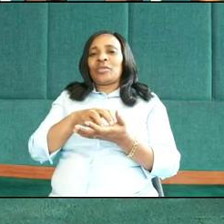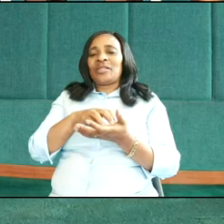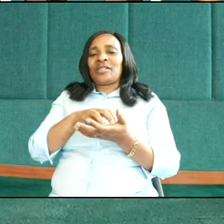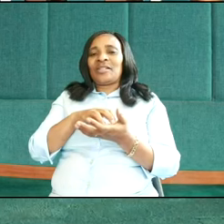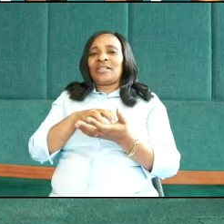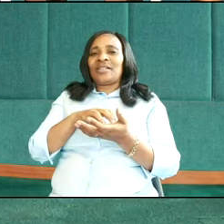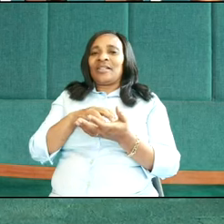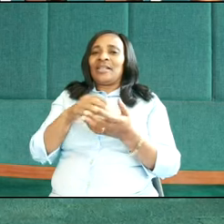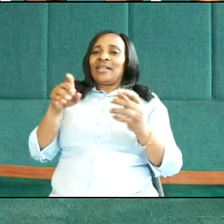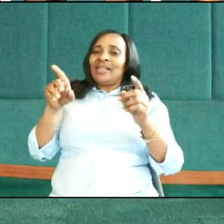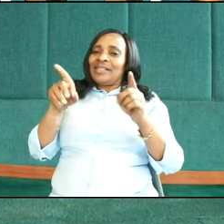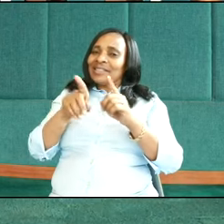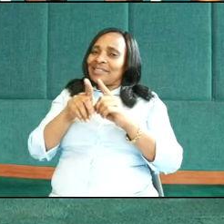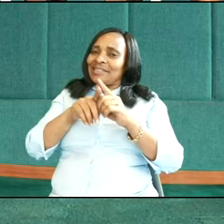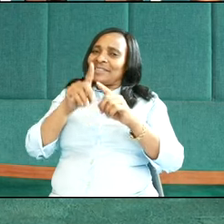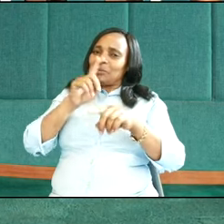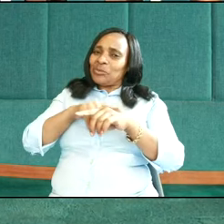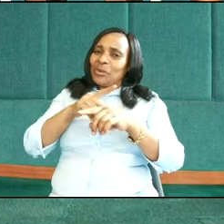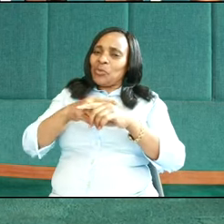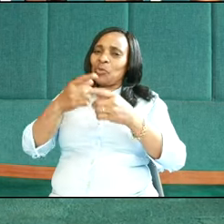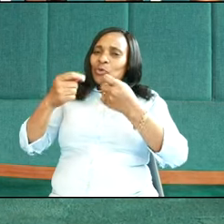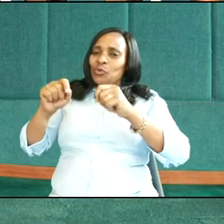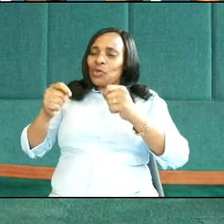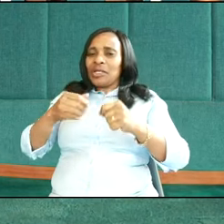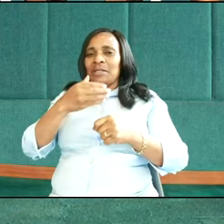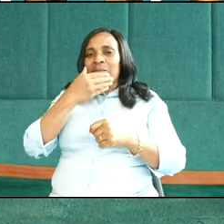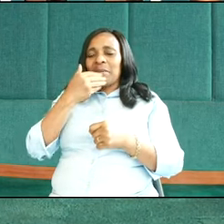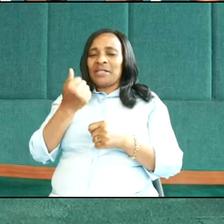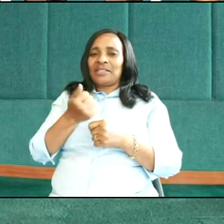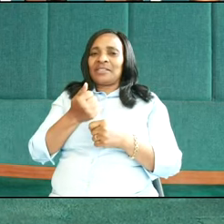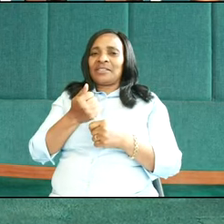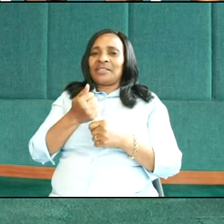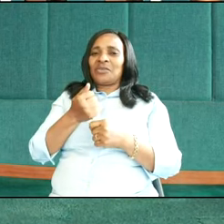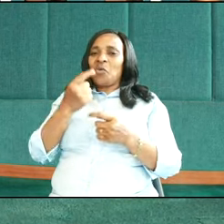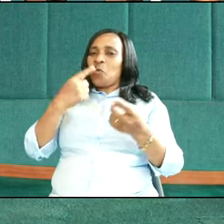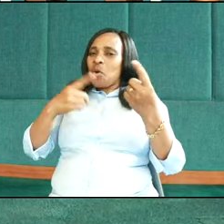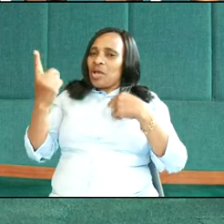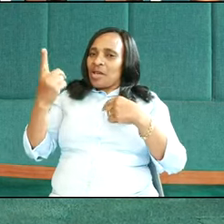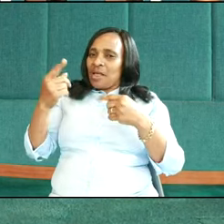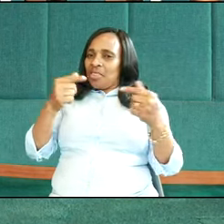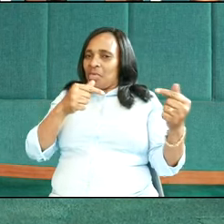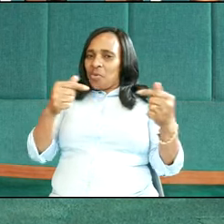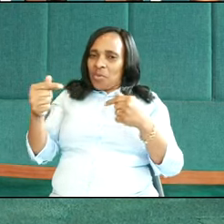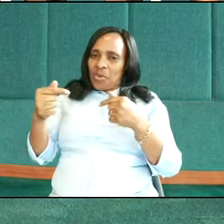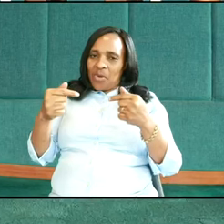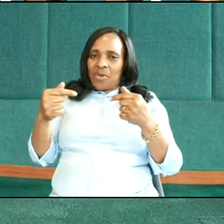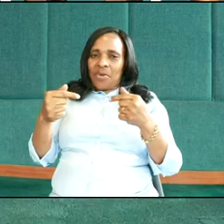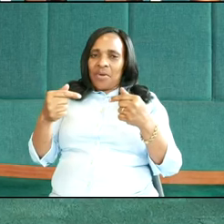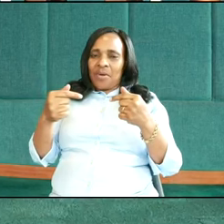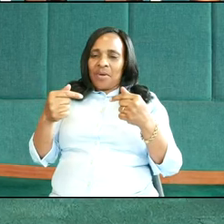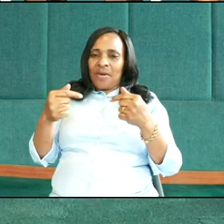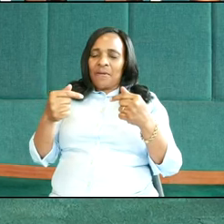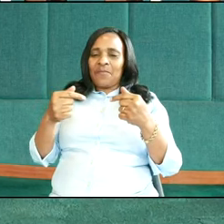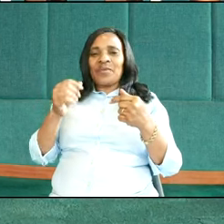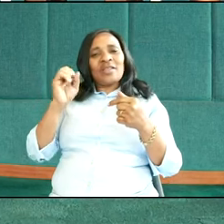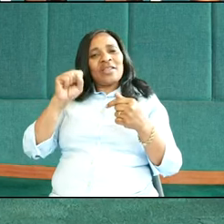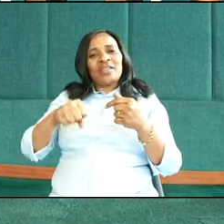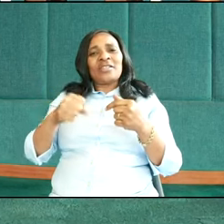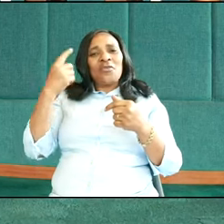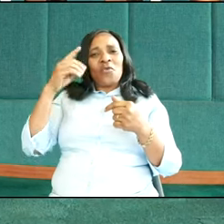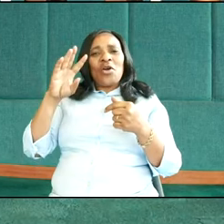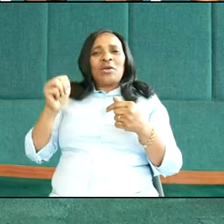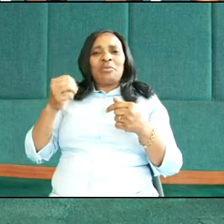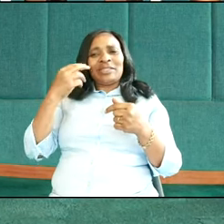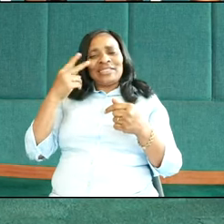I think at the time, he was trying his best to, you know, win the war, yeah. I believe. Yeah. Yeah, so for him, he